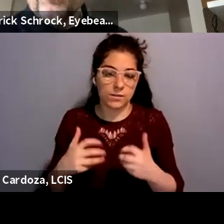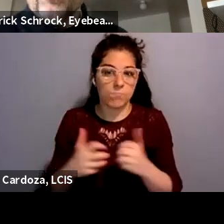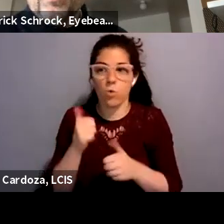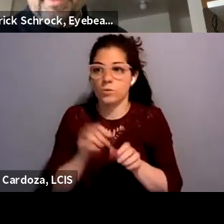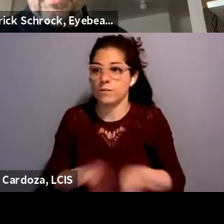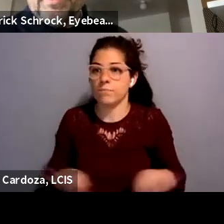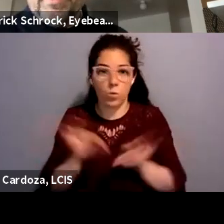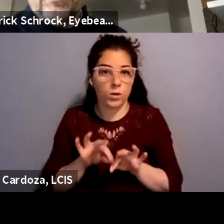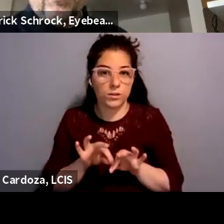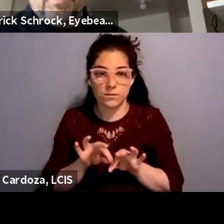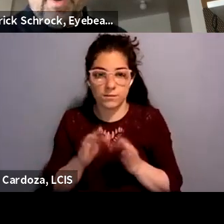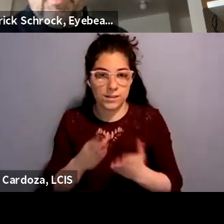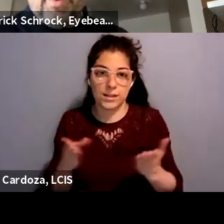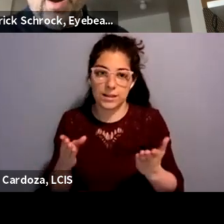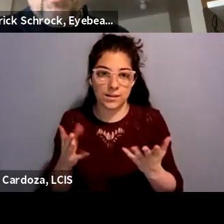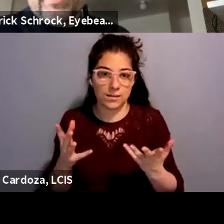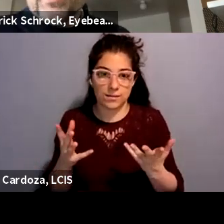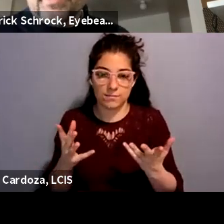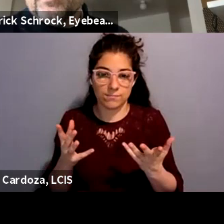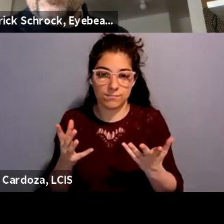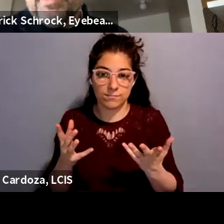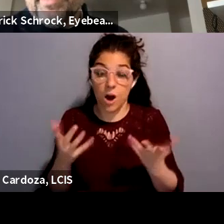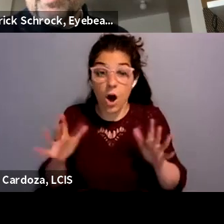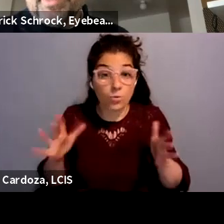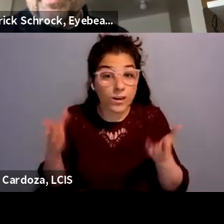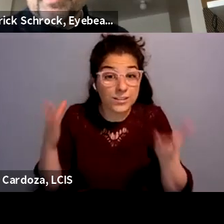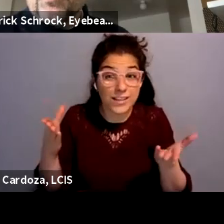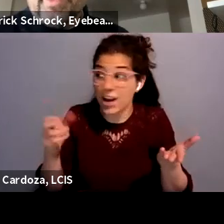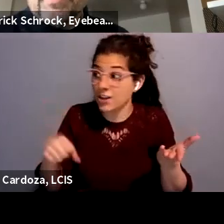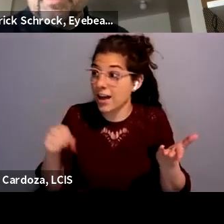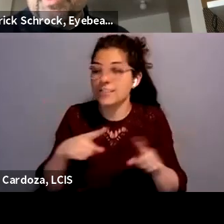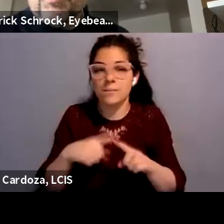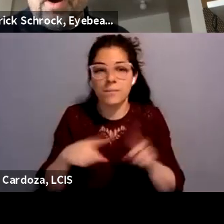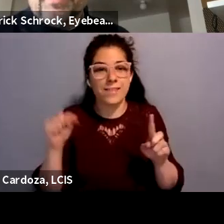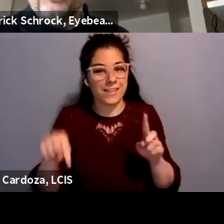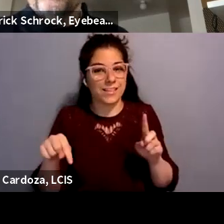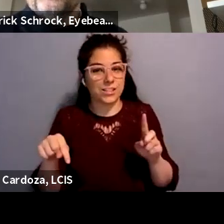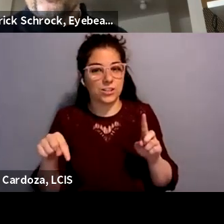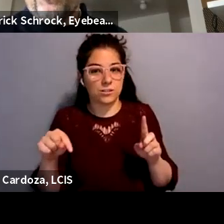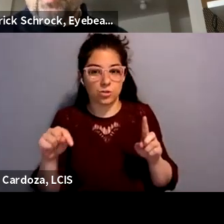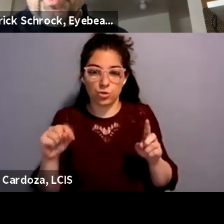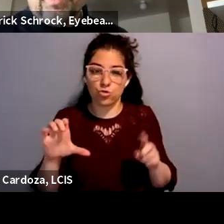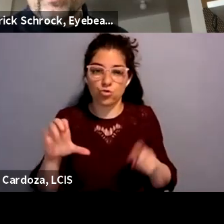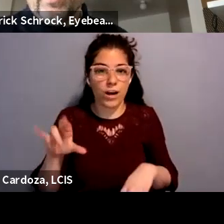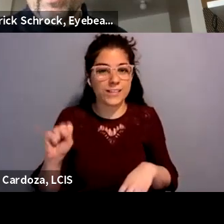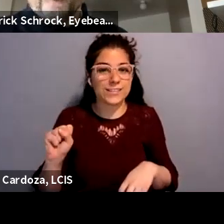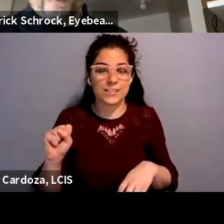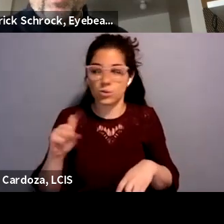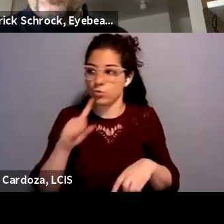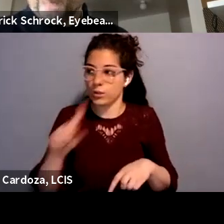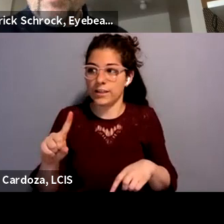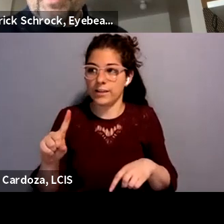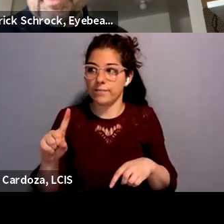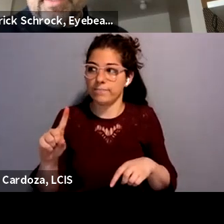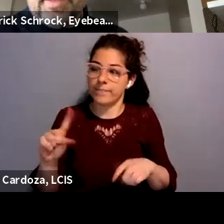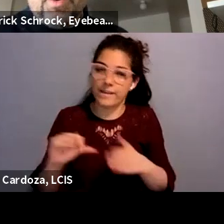important thing that already existed in many ways, but I think this crisis just brought to the fore and